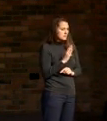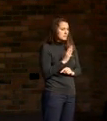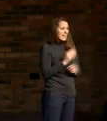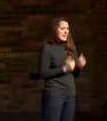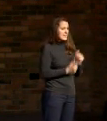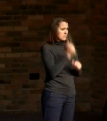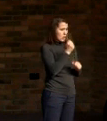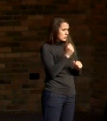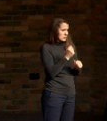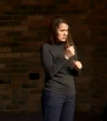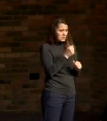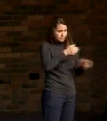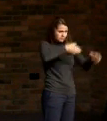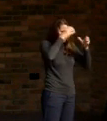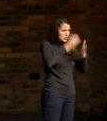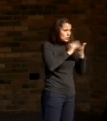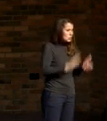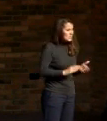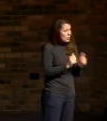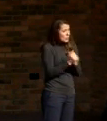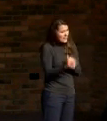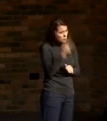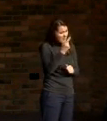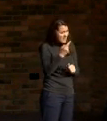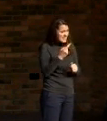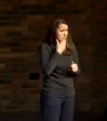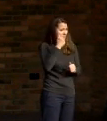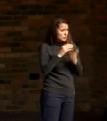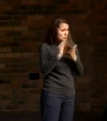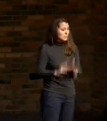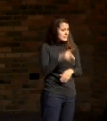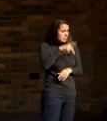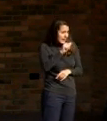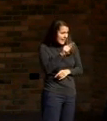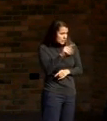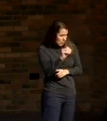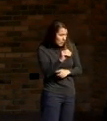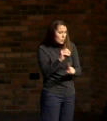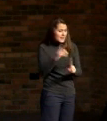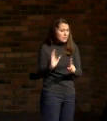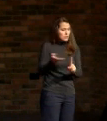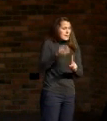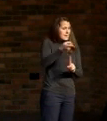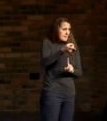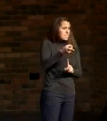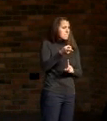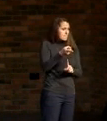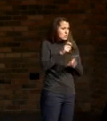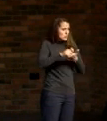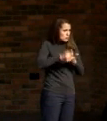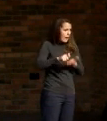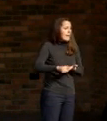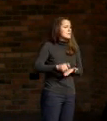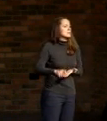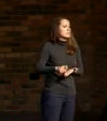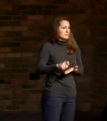prolific students, or with one of his most prolific students, Plato, he persuaded him to write in